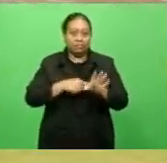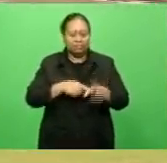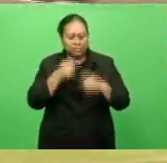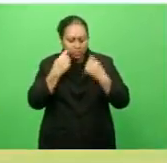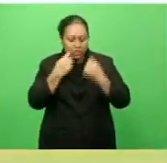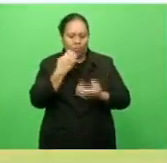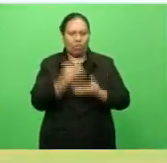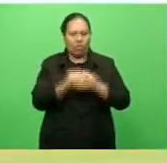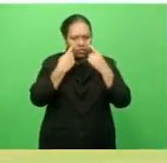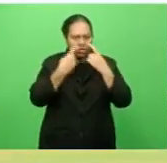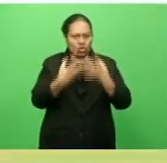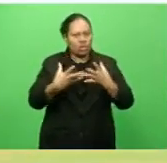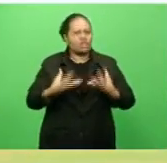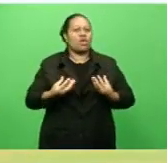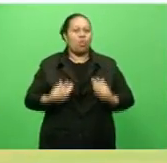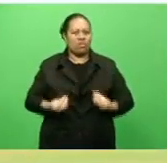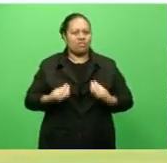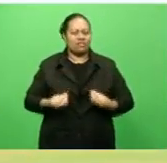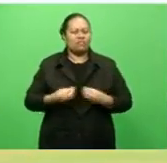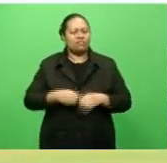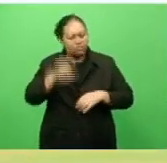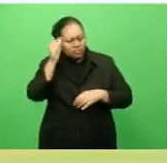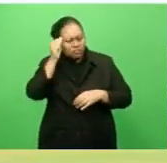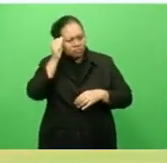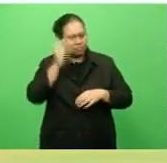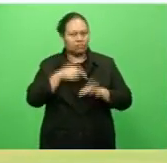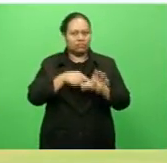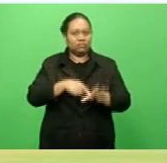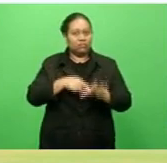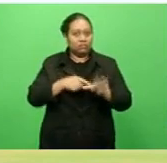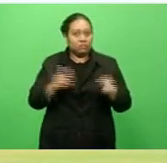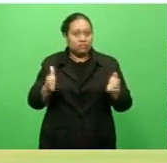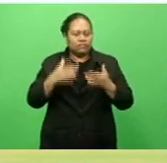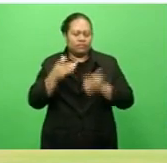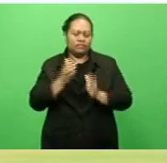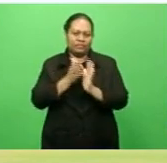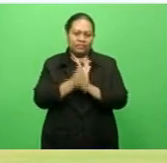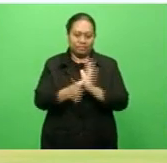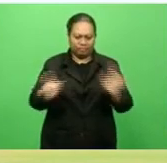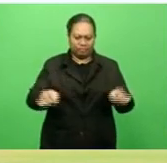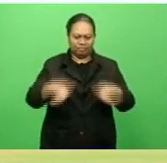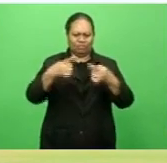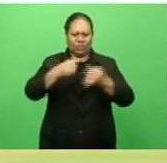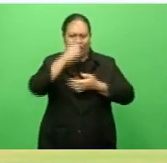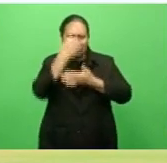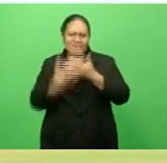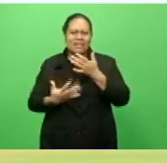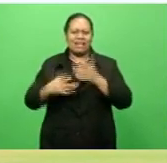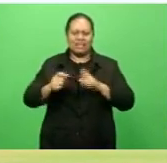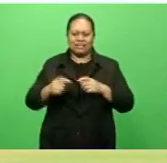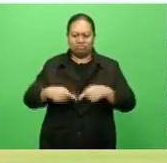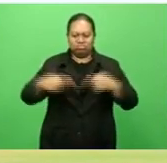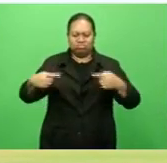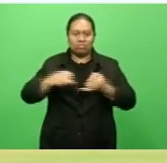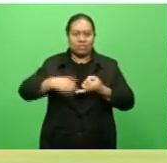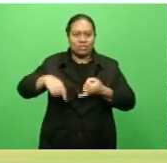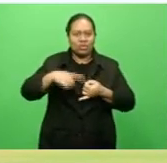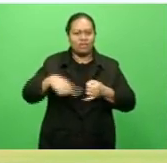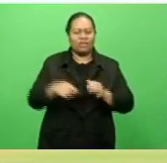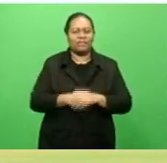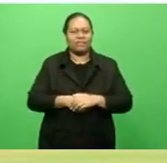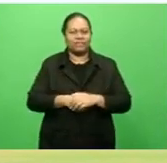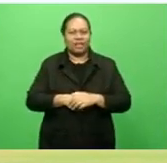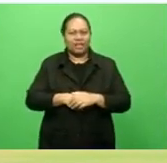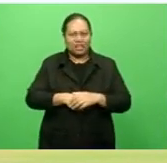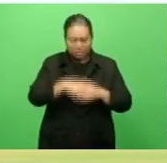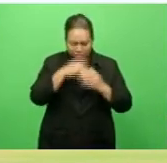their worth. I know it was the young boys that took on the field against the experienced Suva side. Heads off to the young